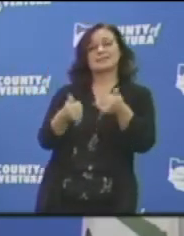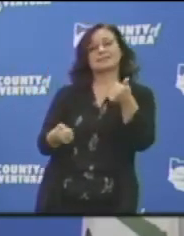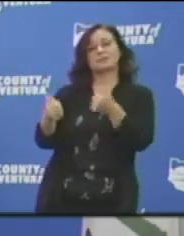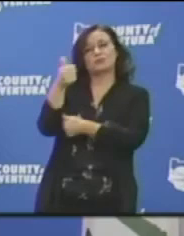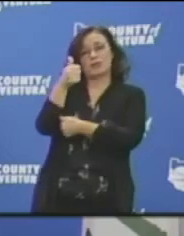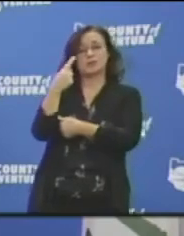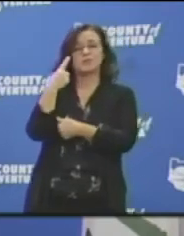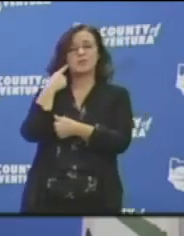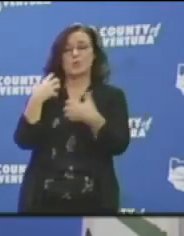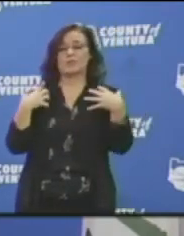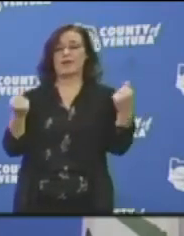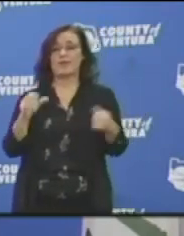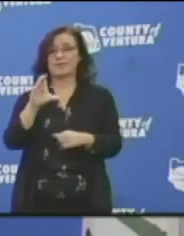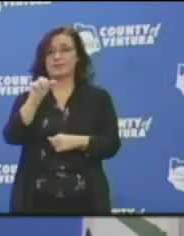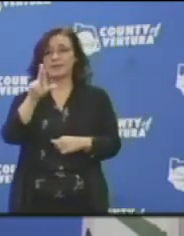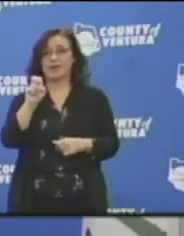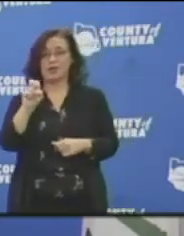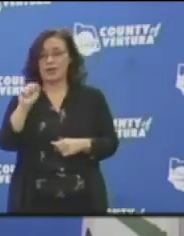time.